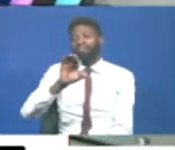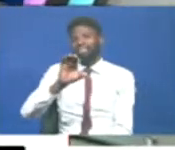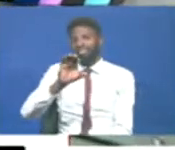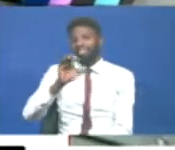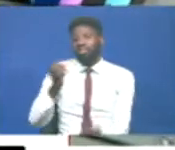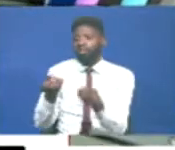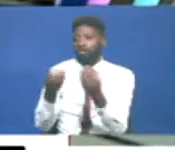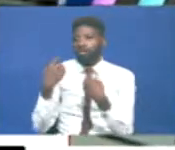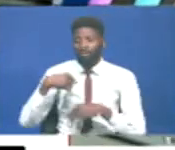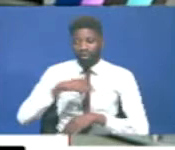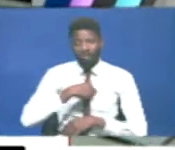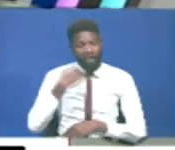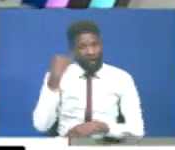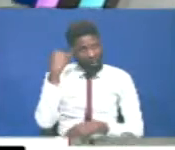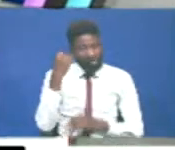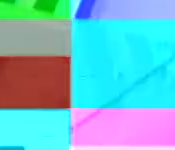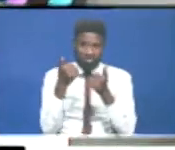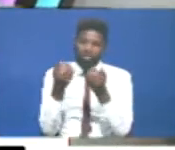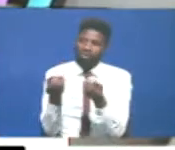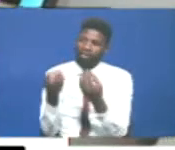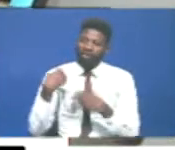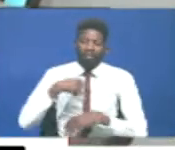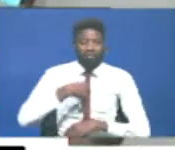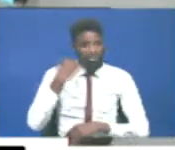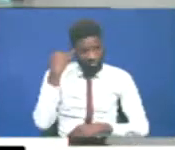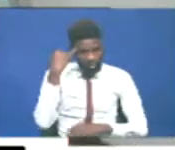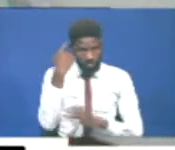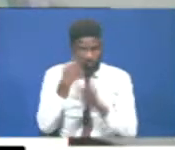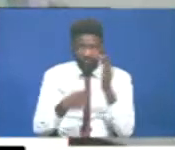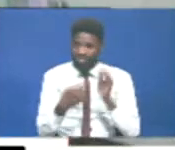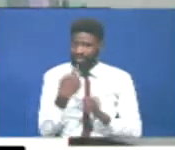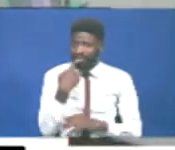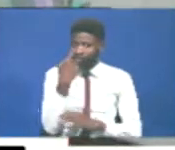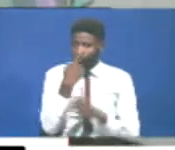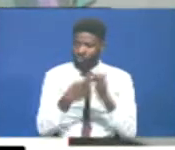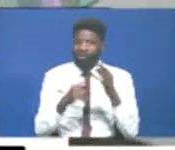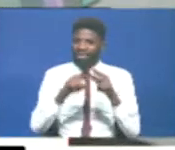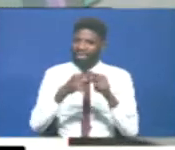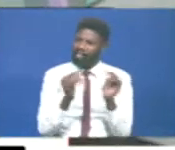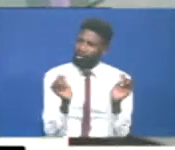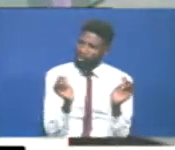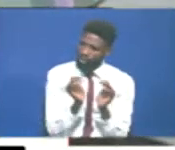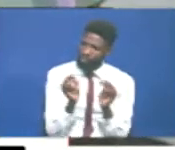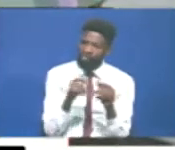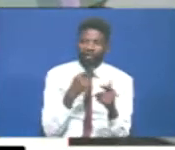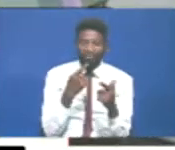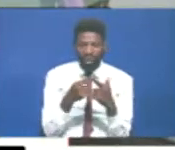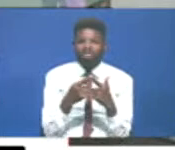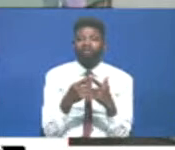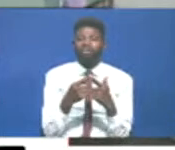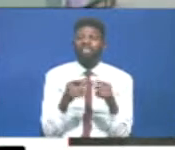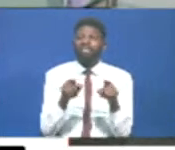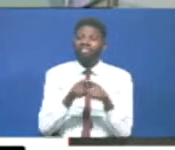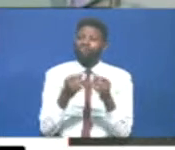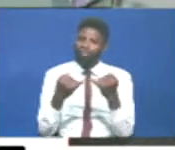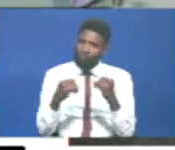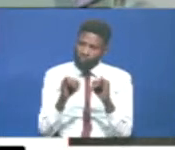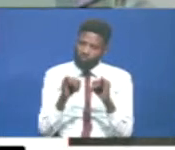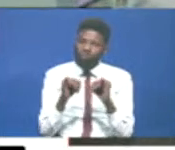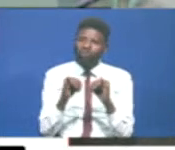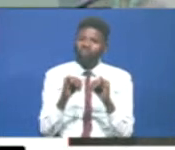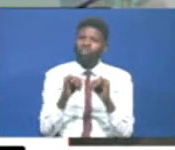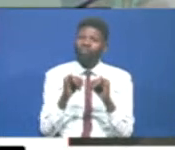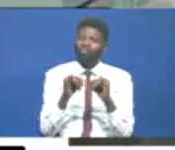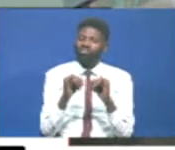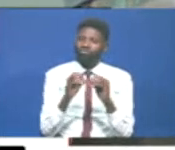heads there. He gave us an idea to say, start small and go one by one, go backwards from the front end, start back and